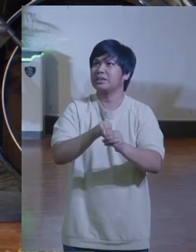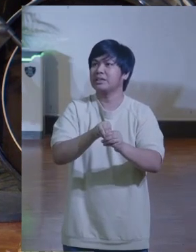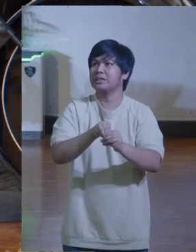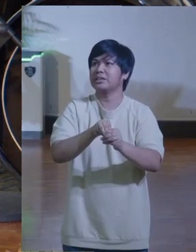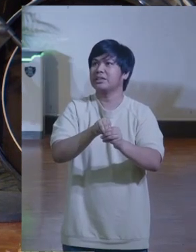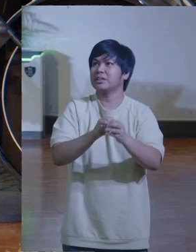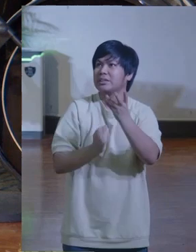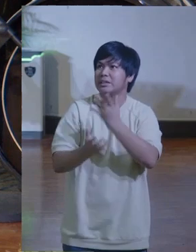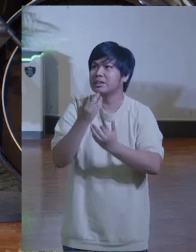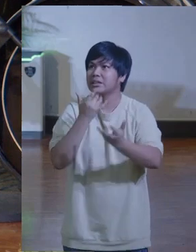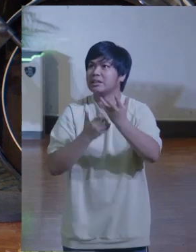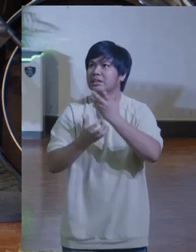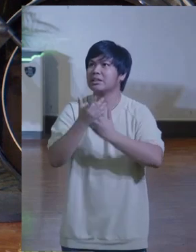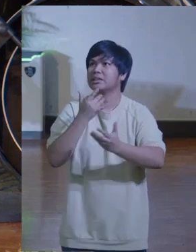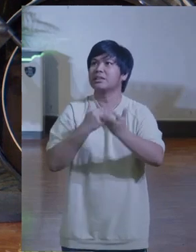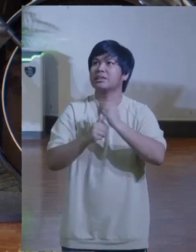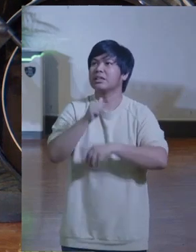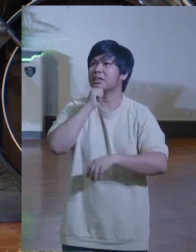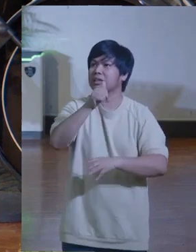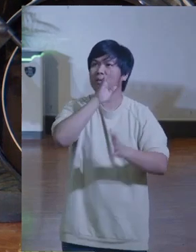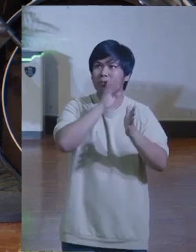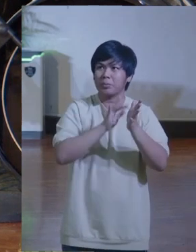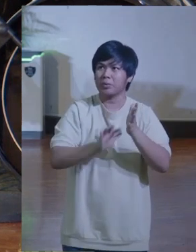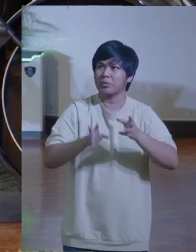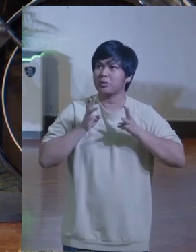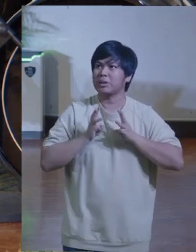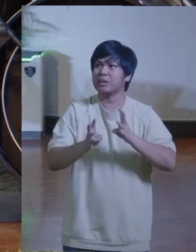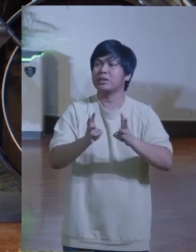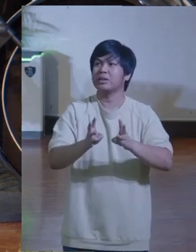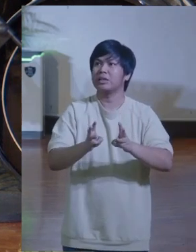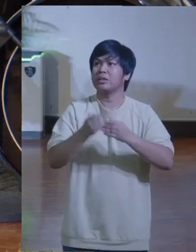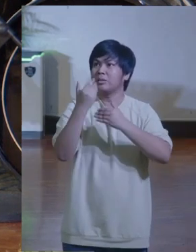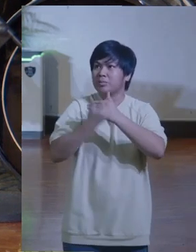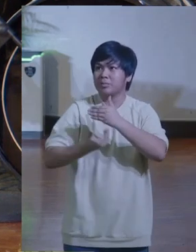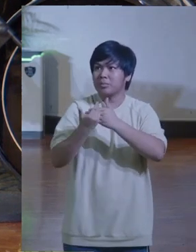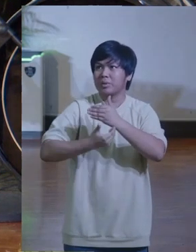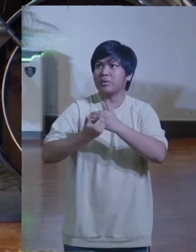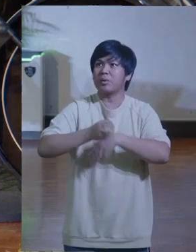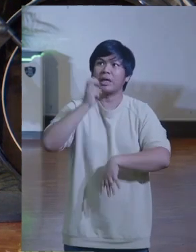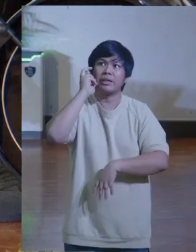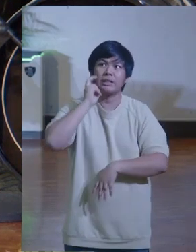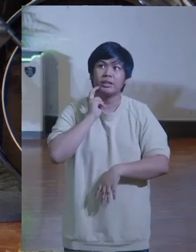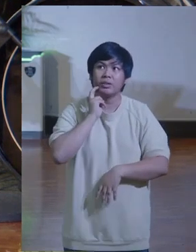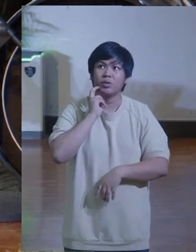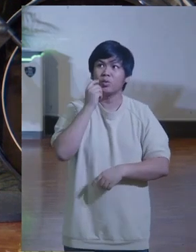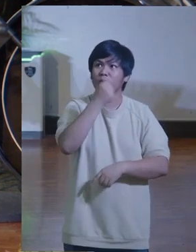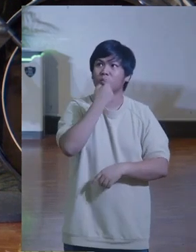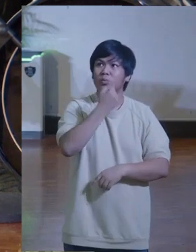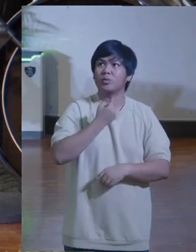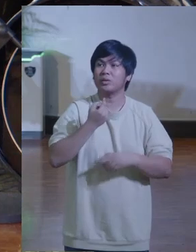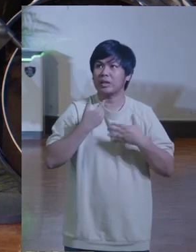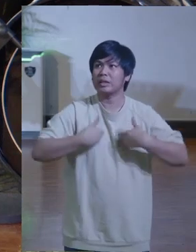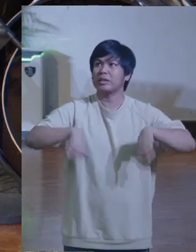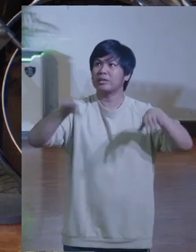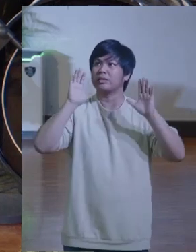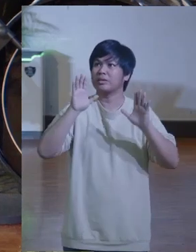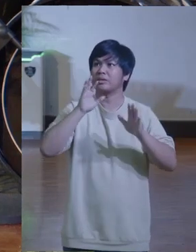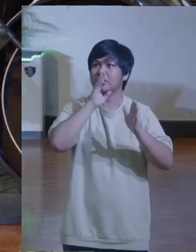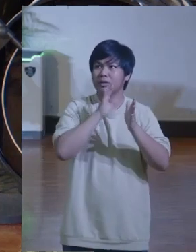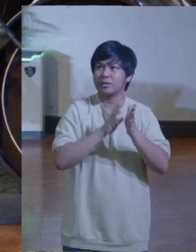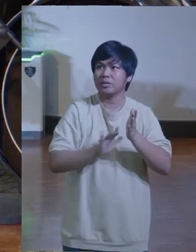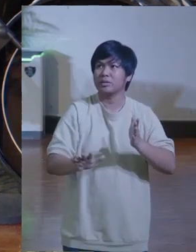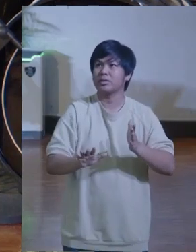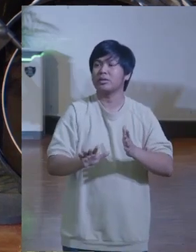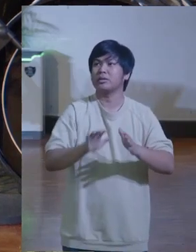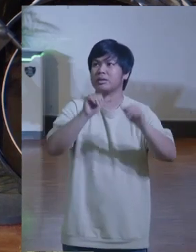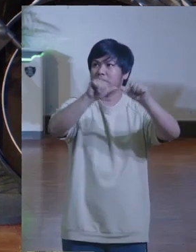and immolated in an unbloody manner, the wafer and the wine, who once offered himself in a bloody